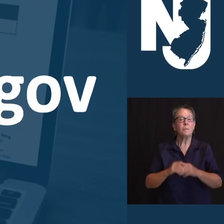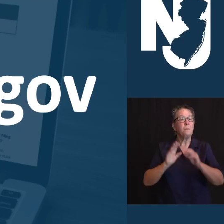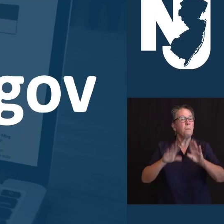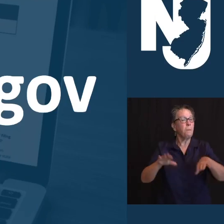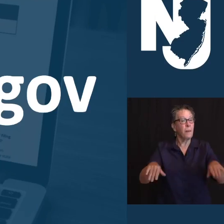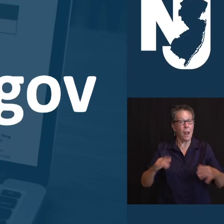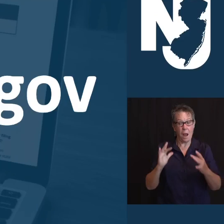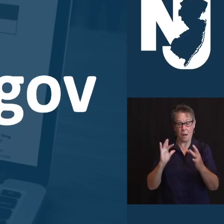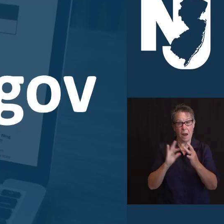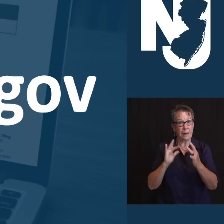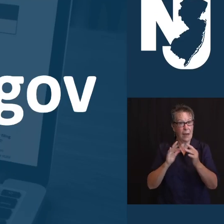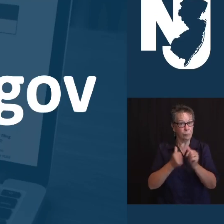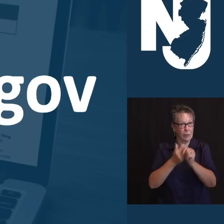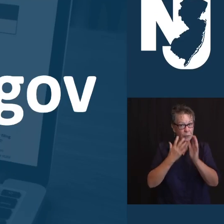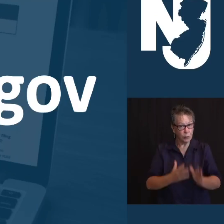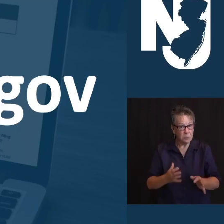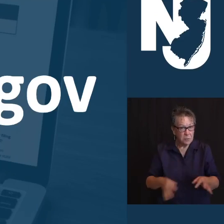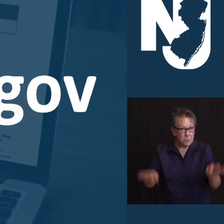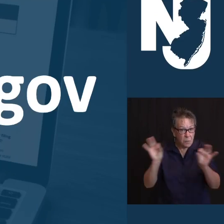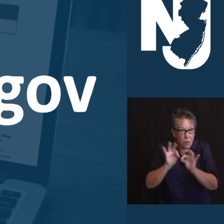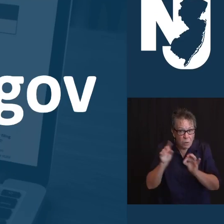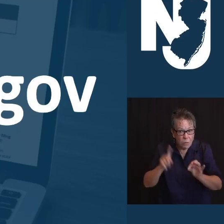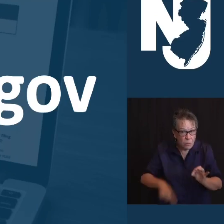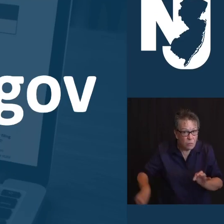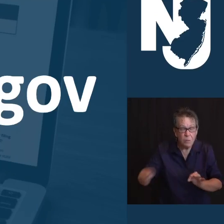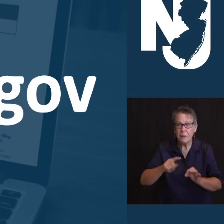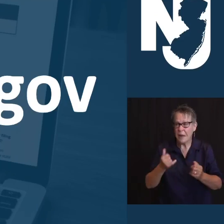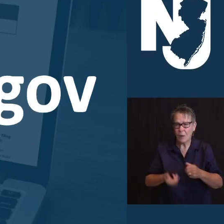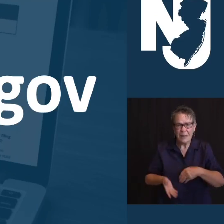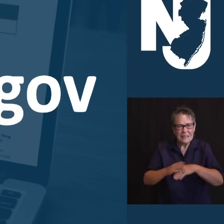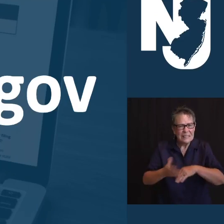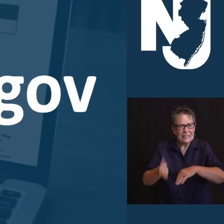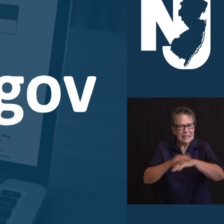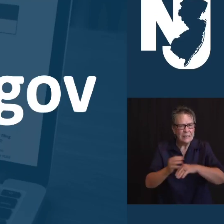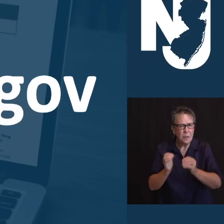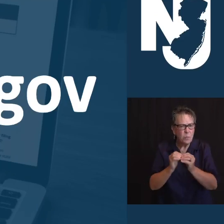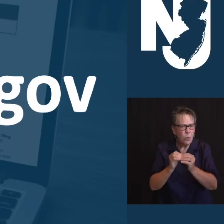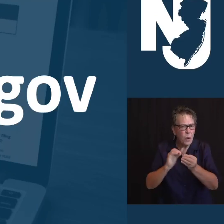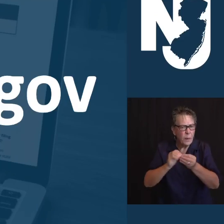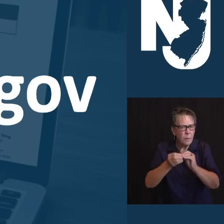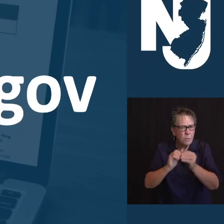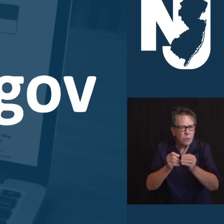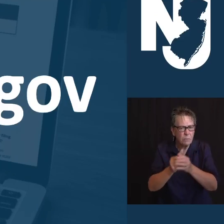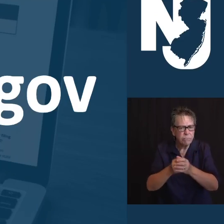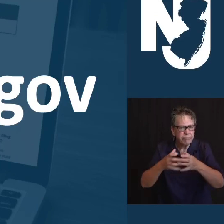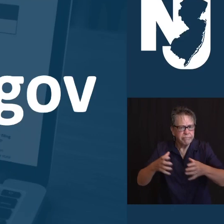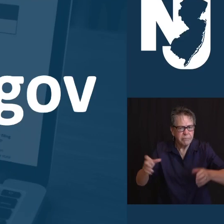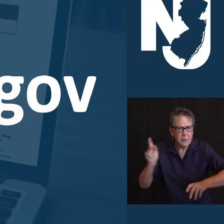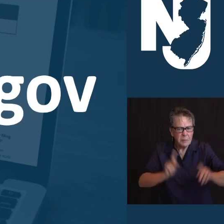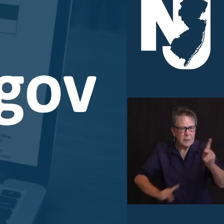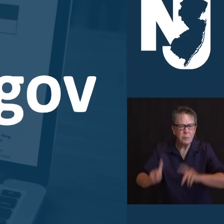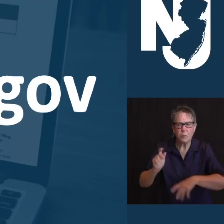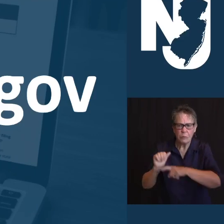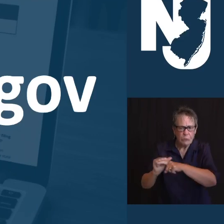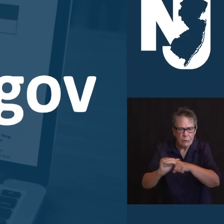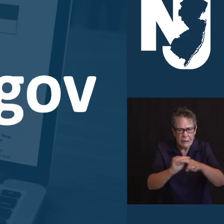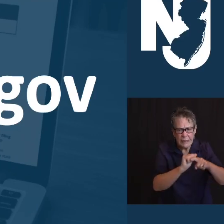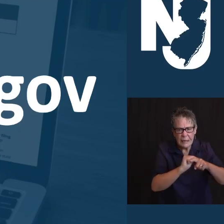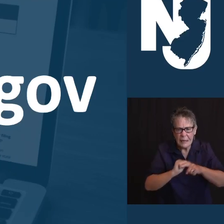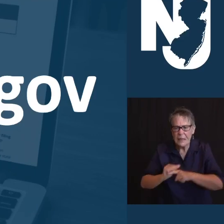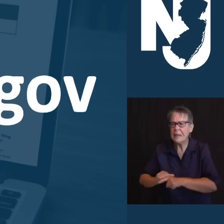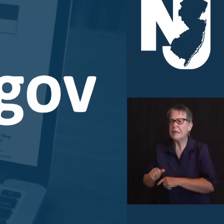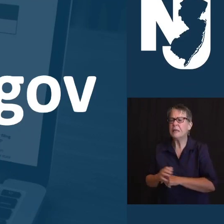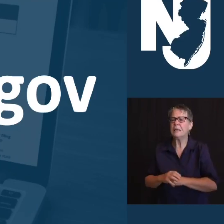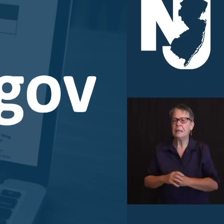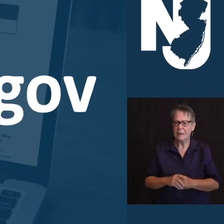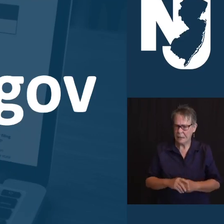of workers rise, as well as the percentage of individuals being reached through this critical initiative. Our goal for phase 1